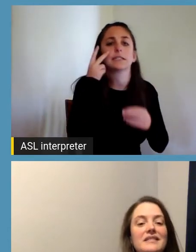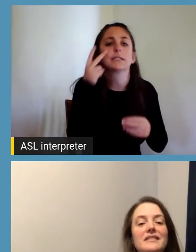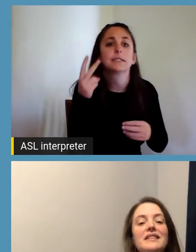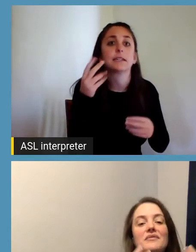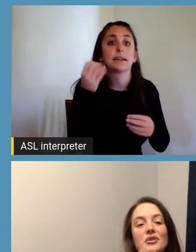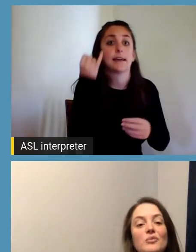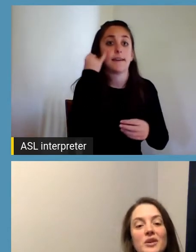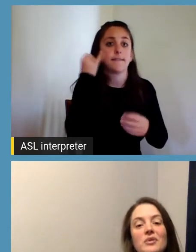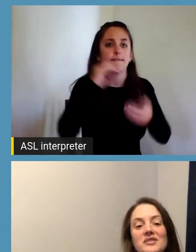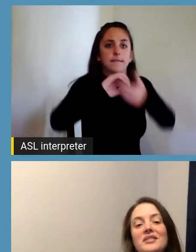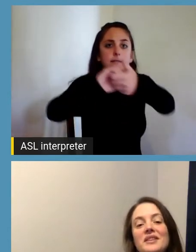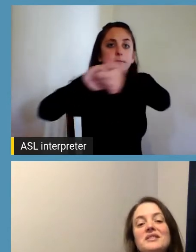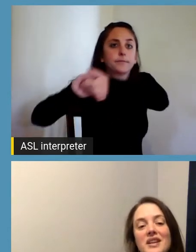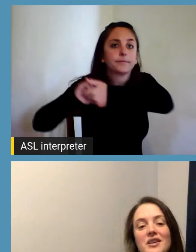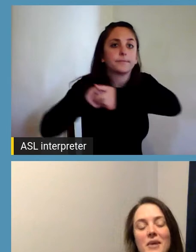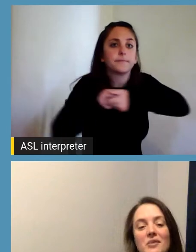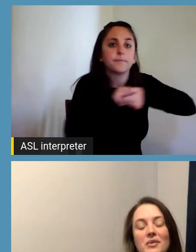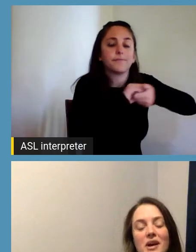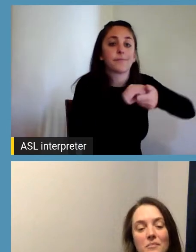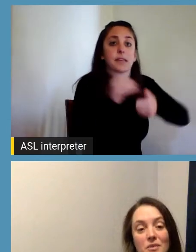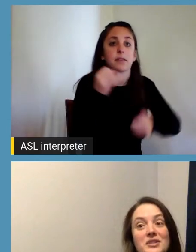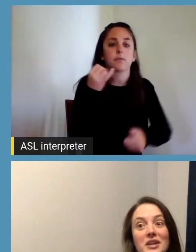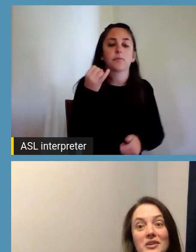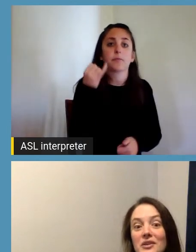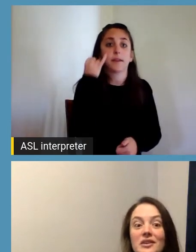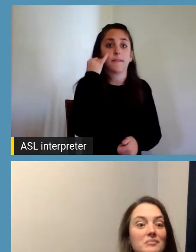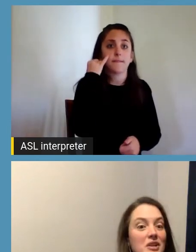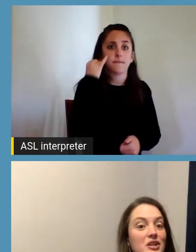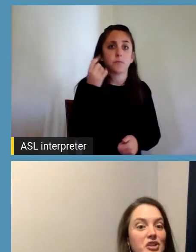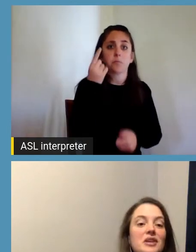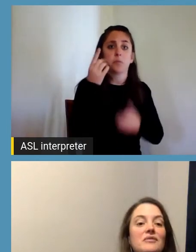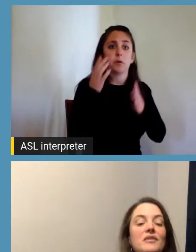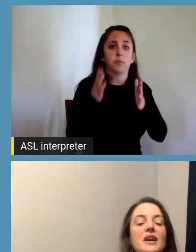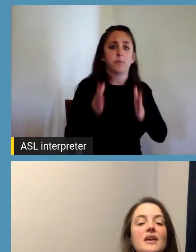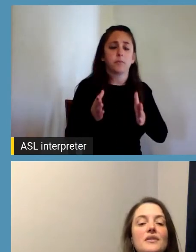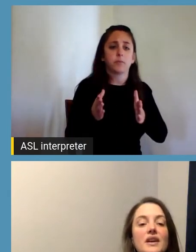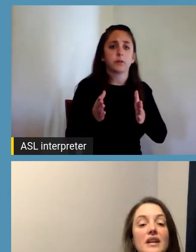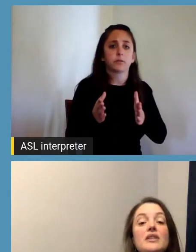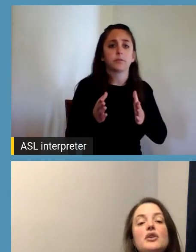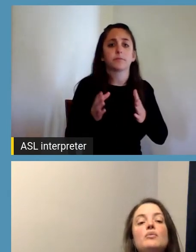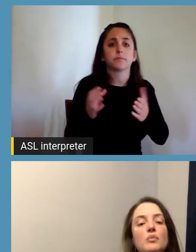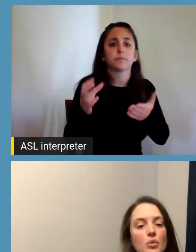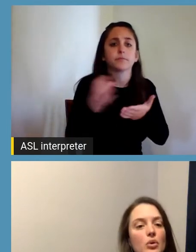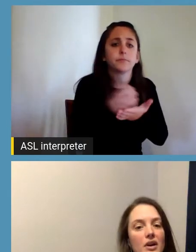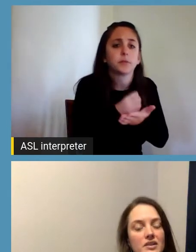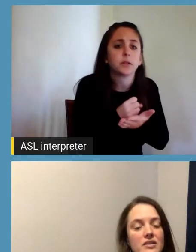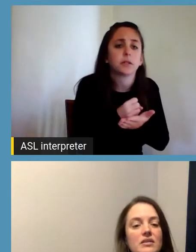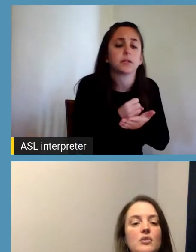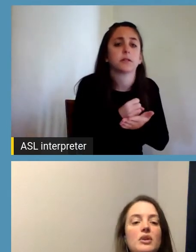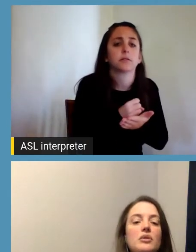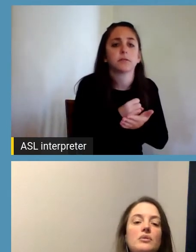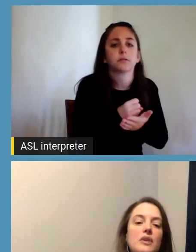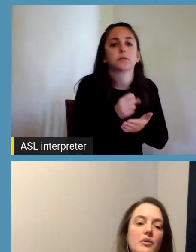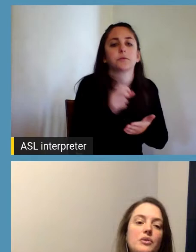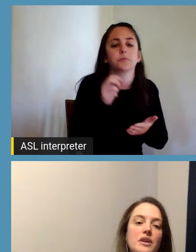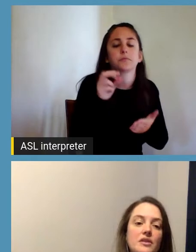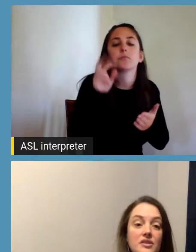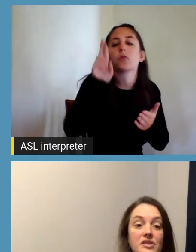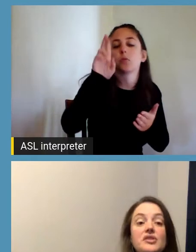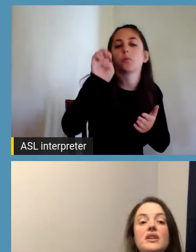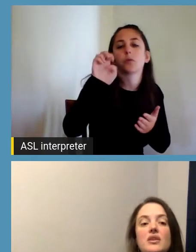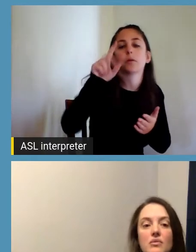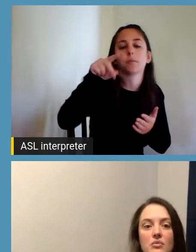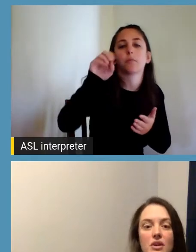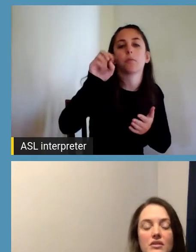can't, if you're one person collecting data about a particular initiative, that in your report, you would include not only